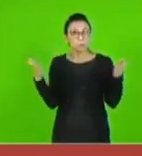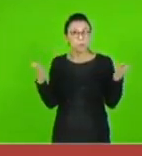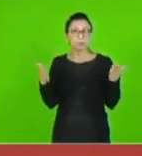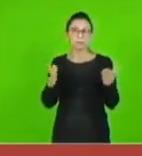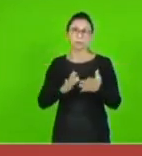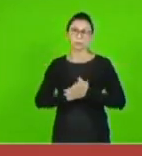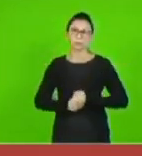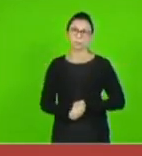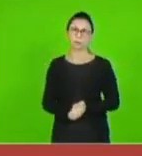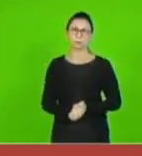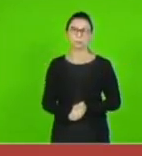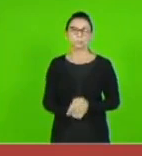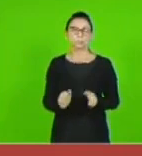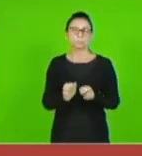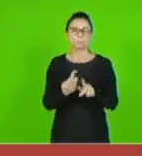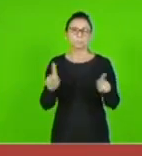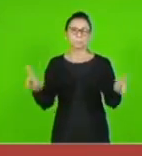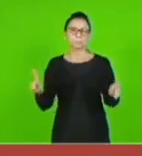in every...